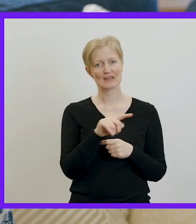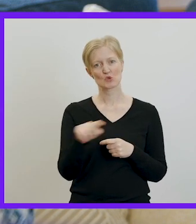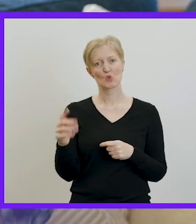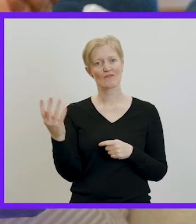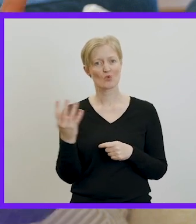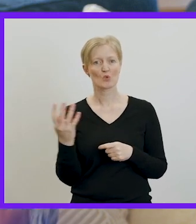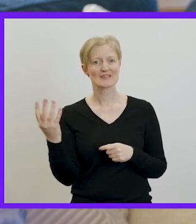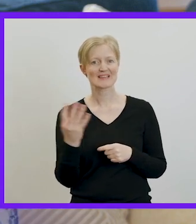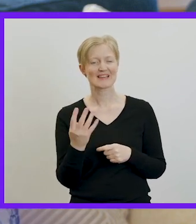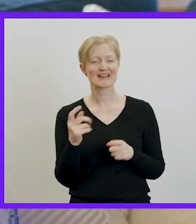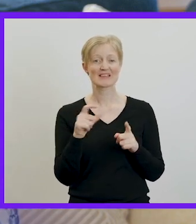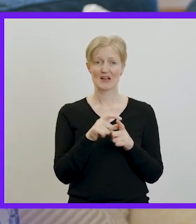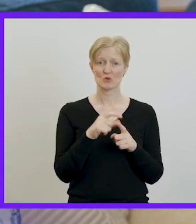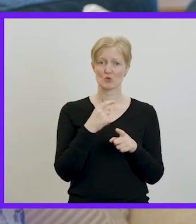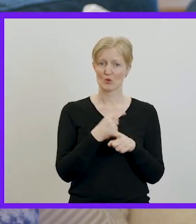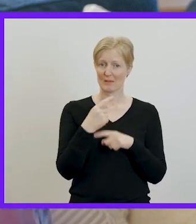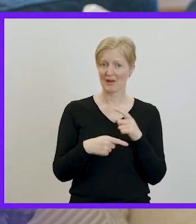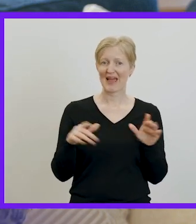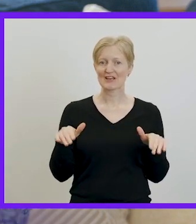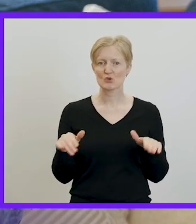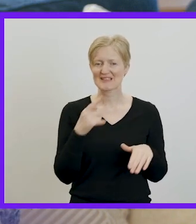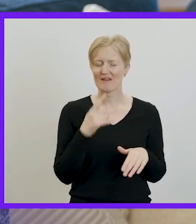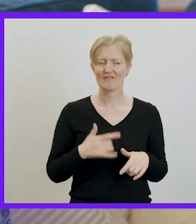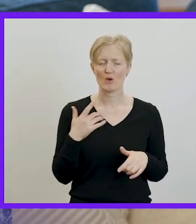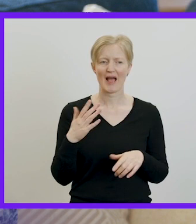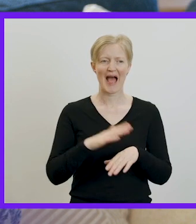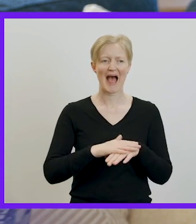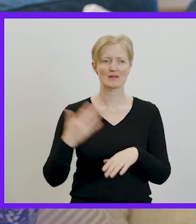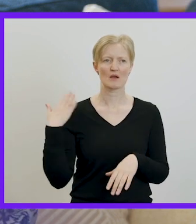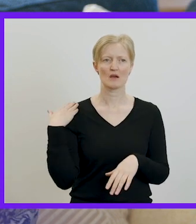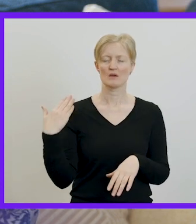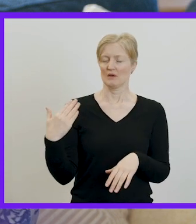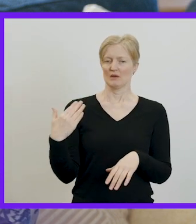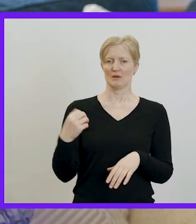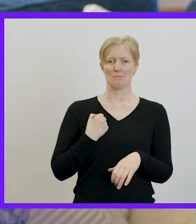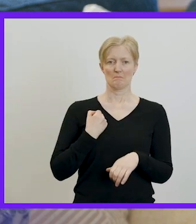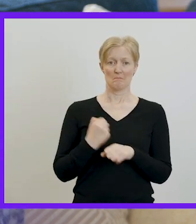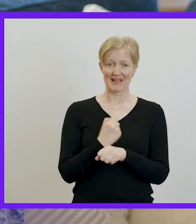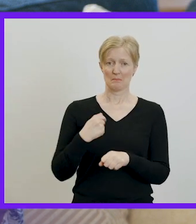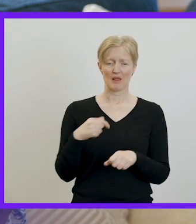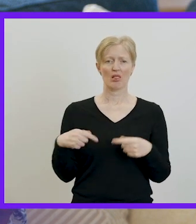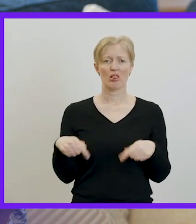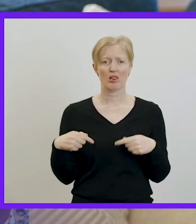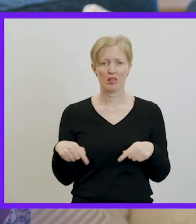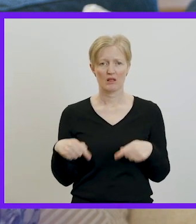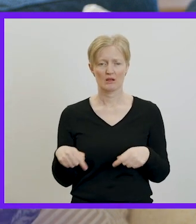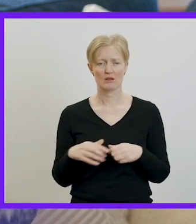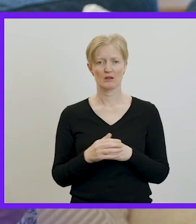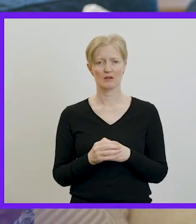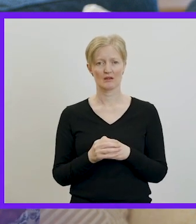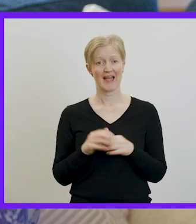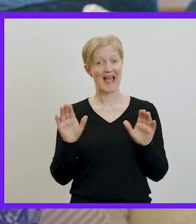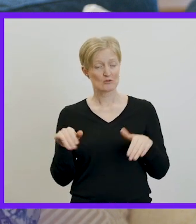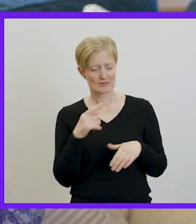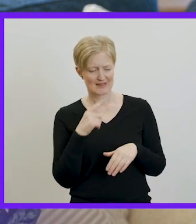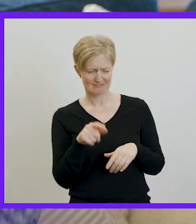14, Daniel speaking about the angel, he says, a hand touched me and set me trembling on my hands and knees. He said,